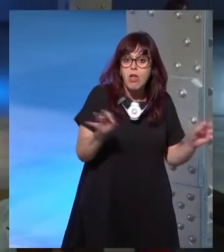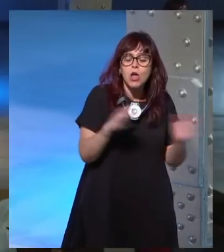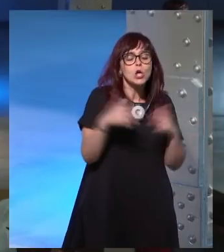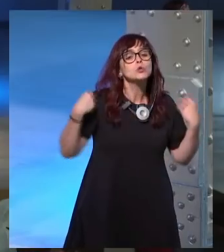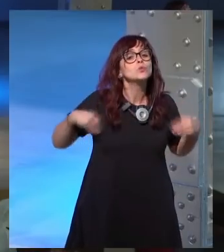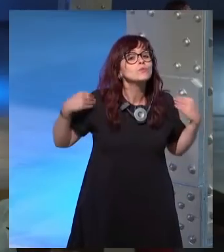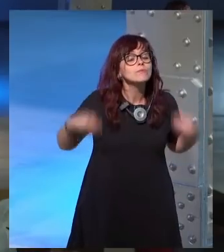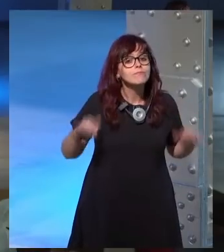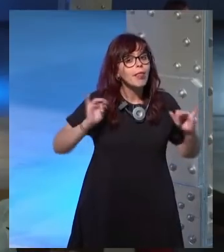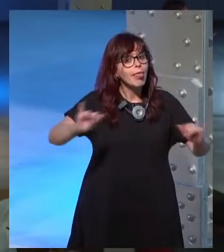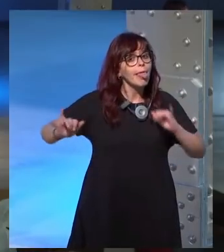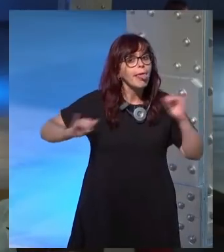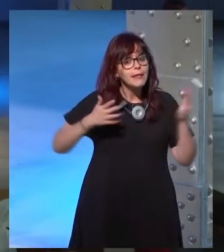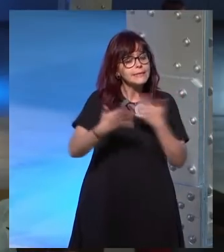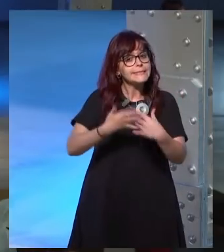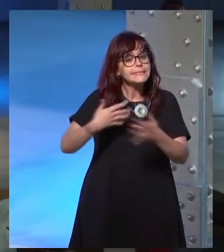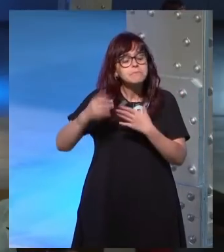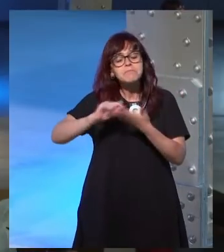don't plan.